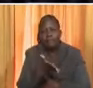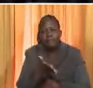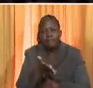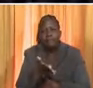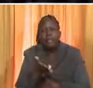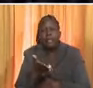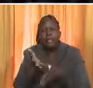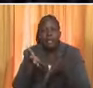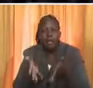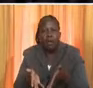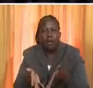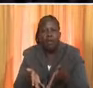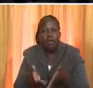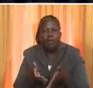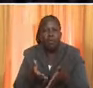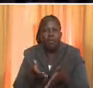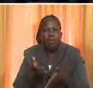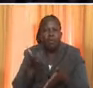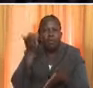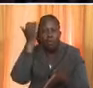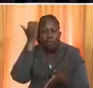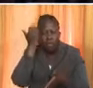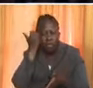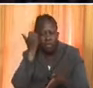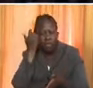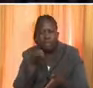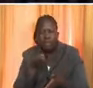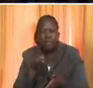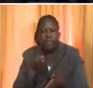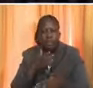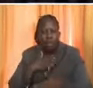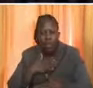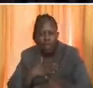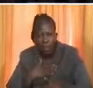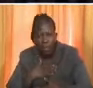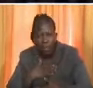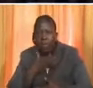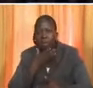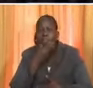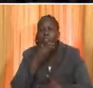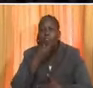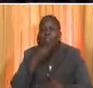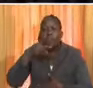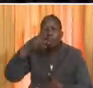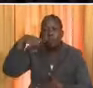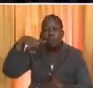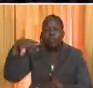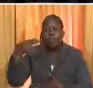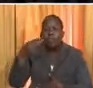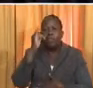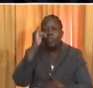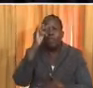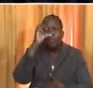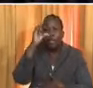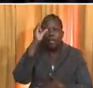So, co-chaired by Honorable Dennis Waweru, a former member of Parliament for Dagoretti